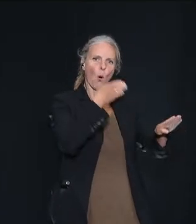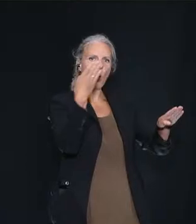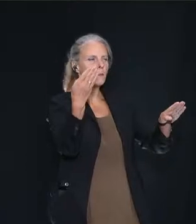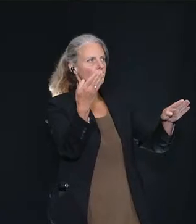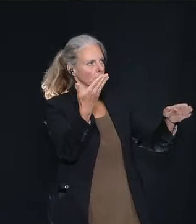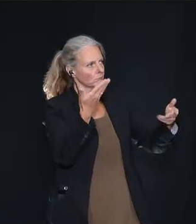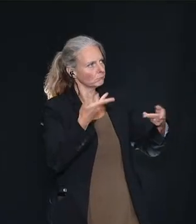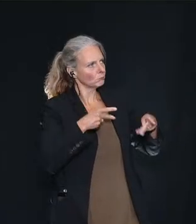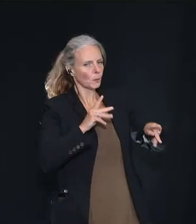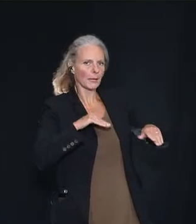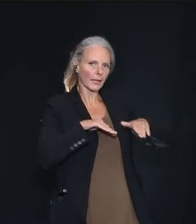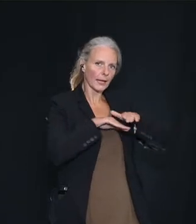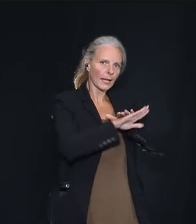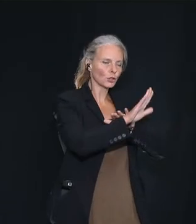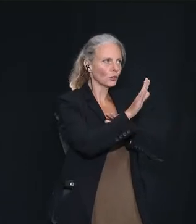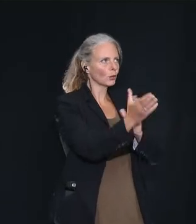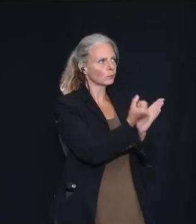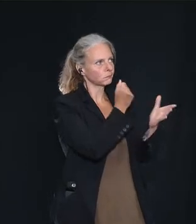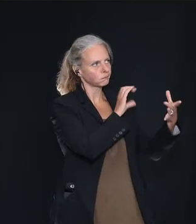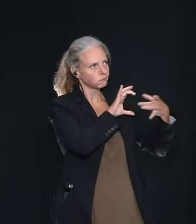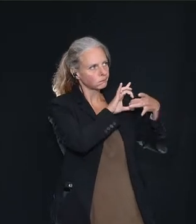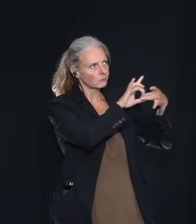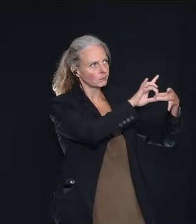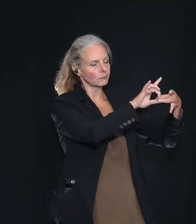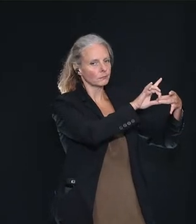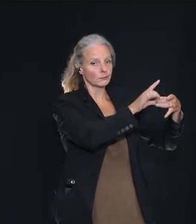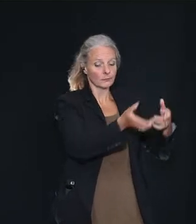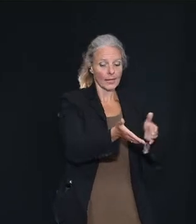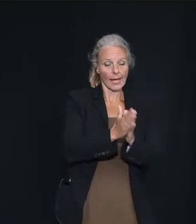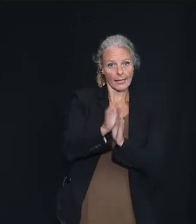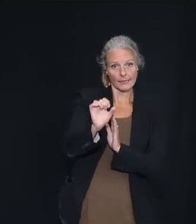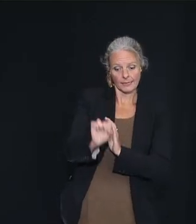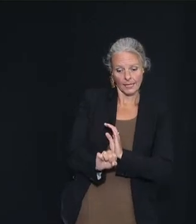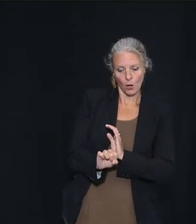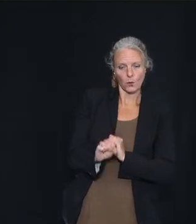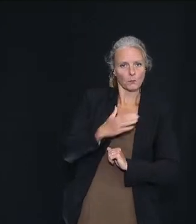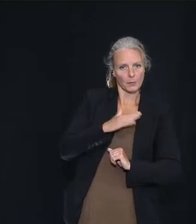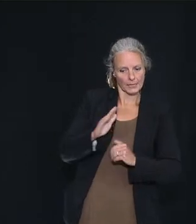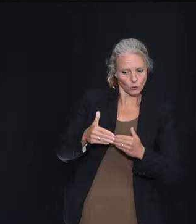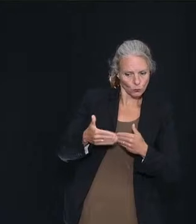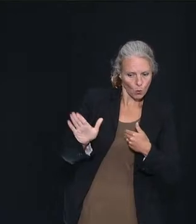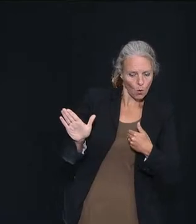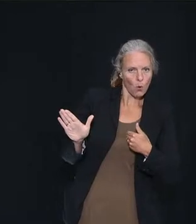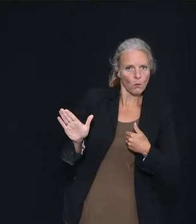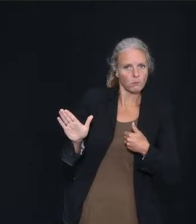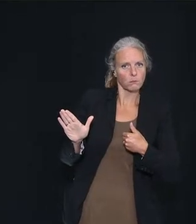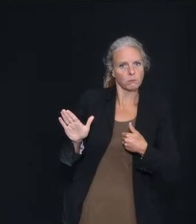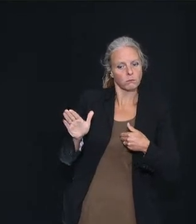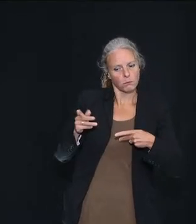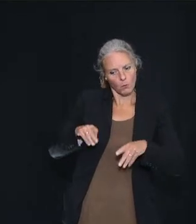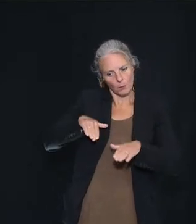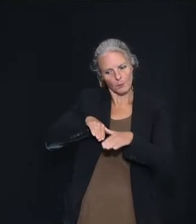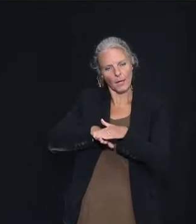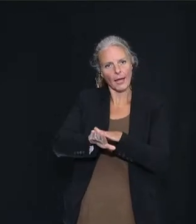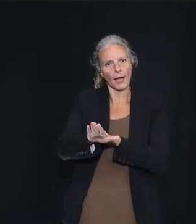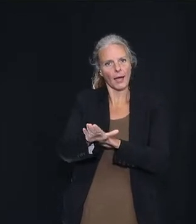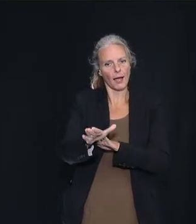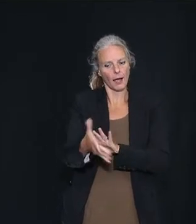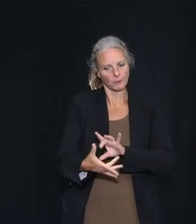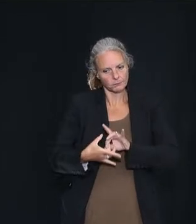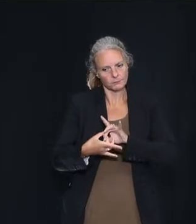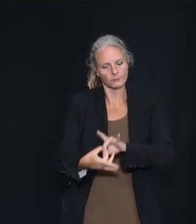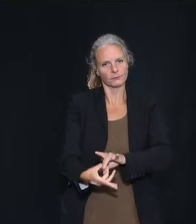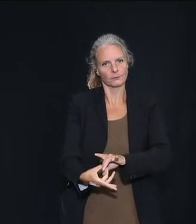direction. I will ask the southern direction to open its door as well, to have access